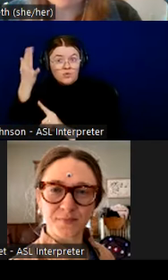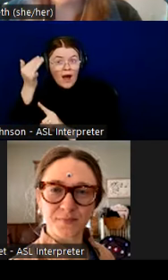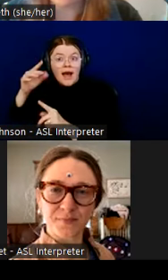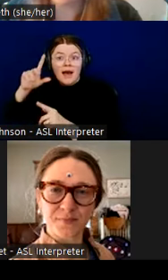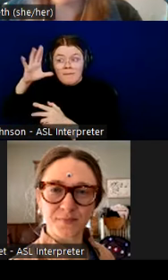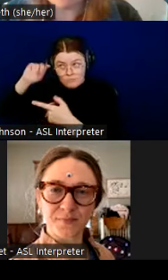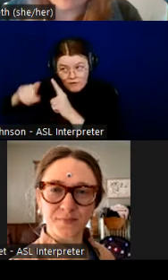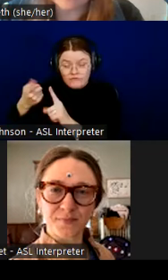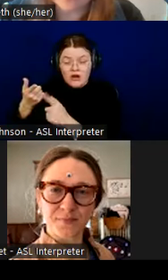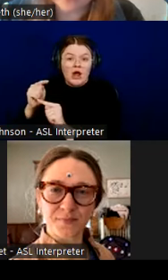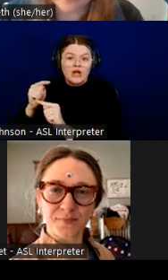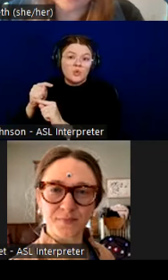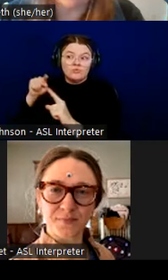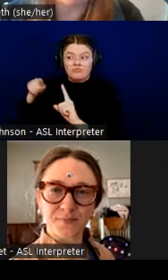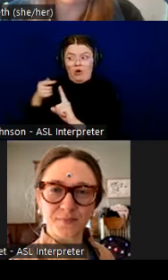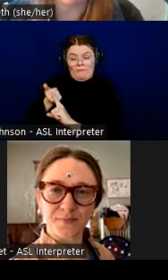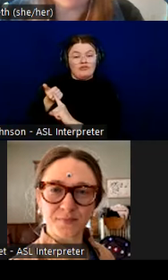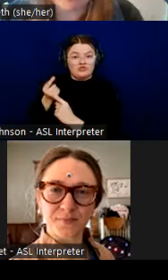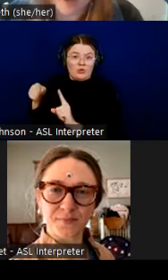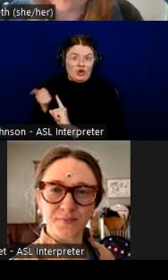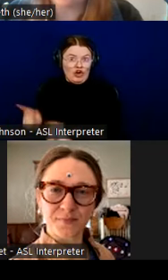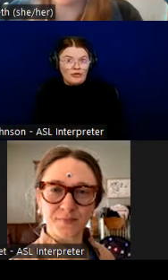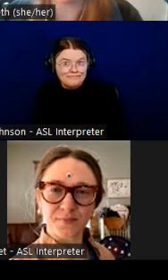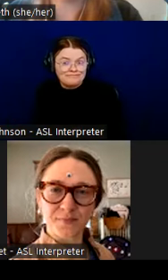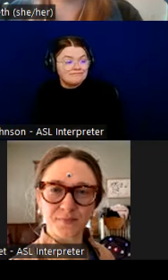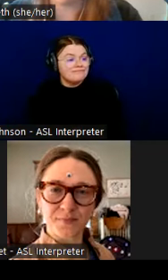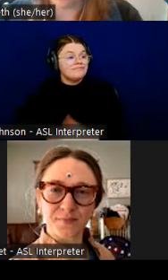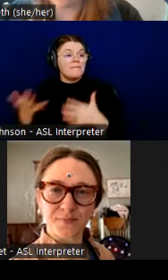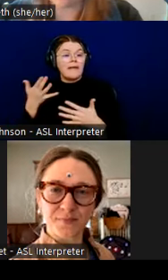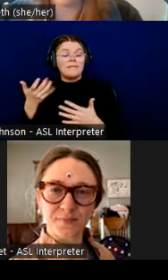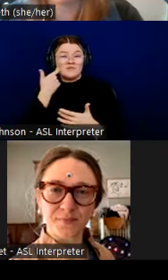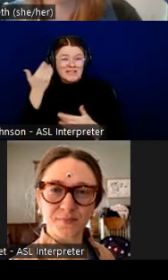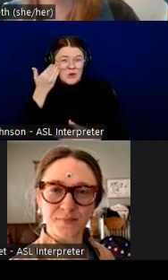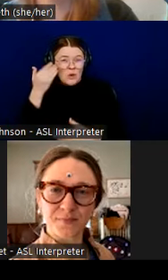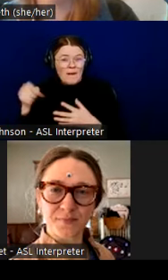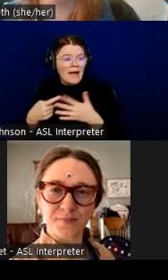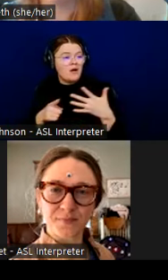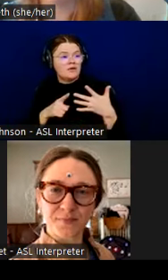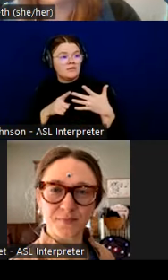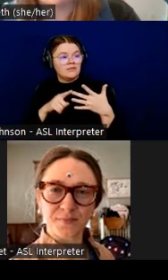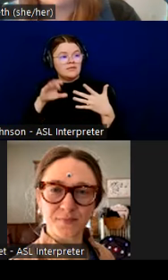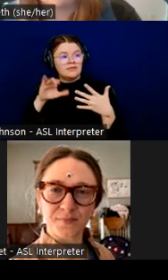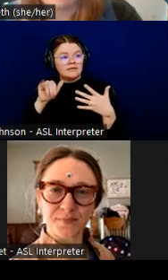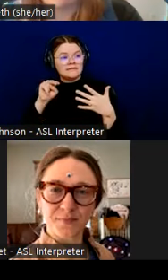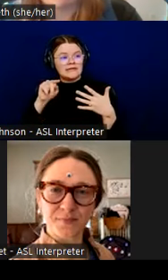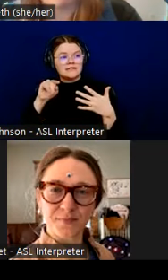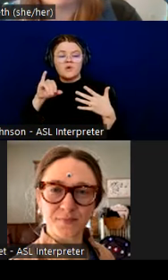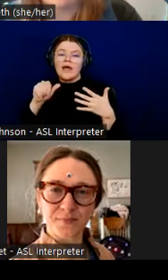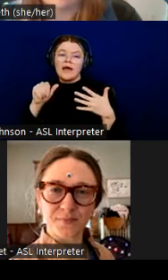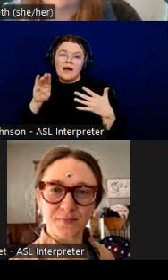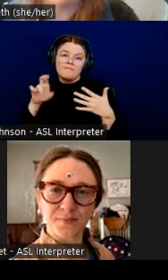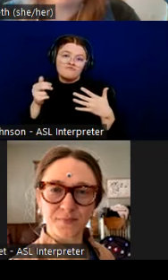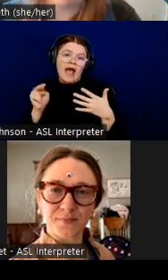But you also may have recently heard of Cyntoia Brown and Crystal Kaiser. Cyntoia Brown